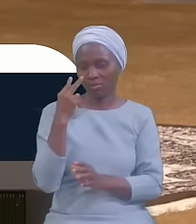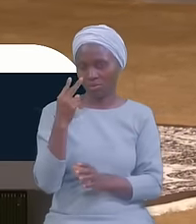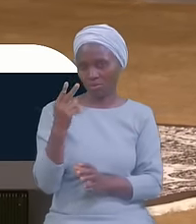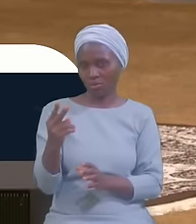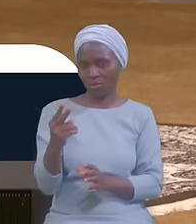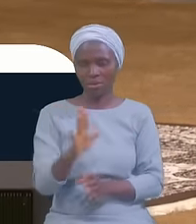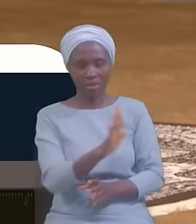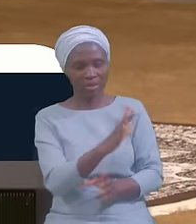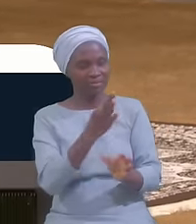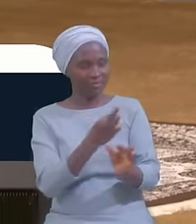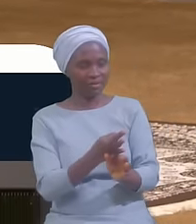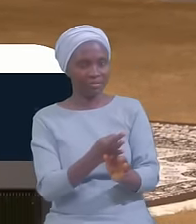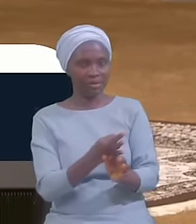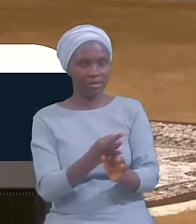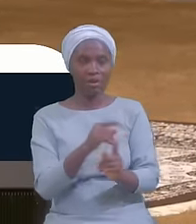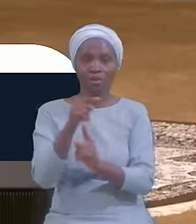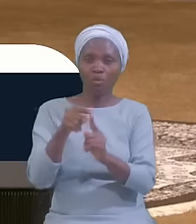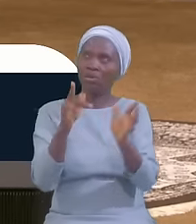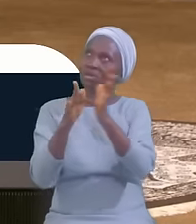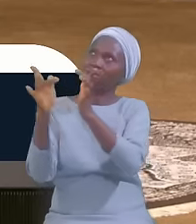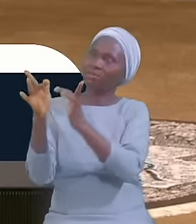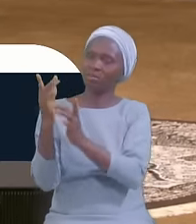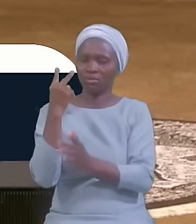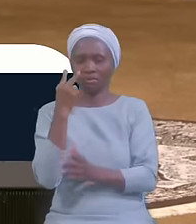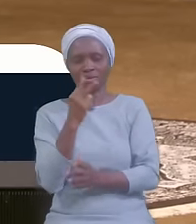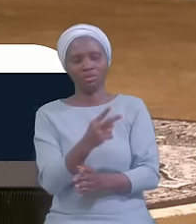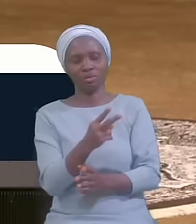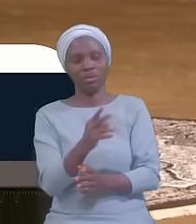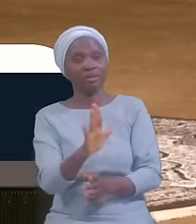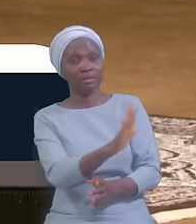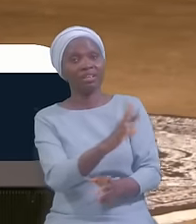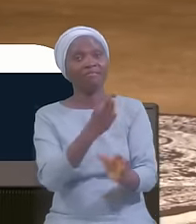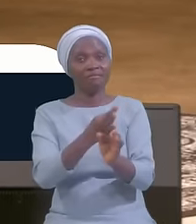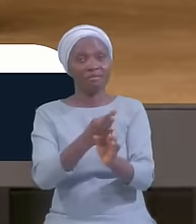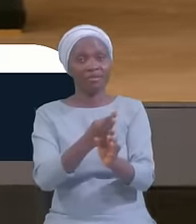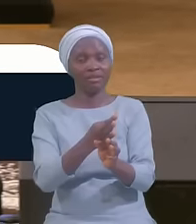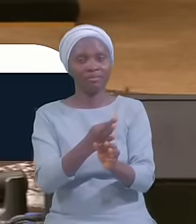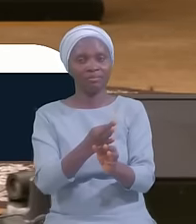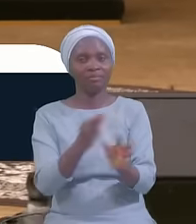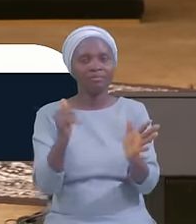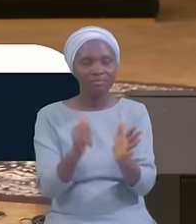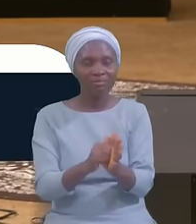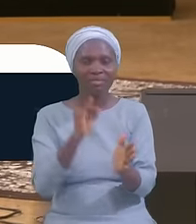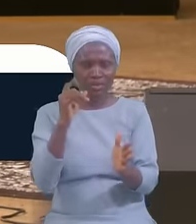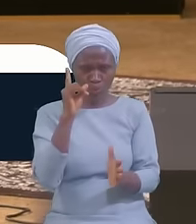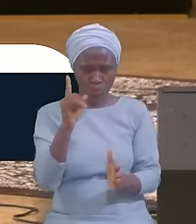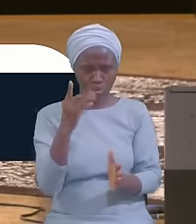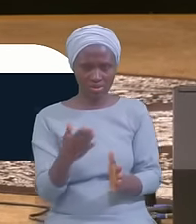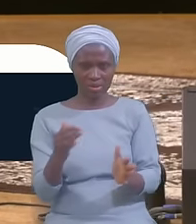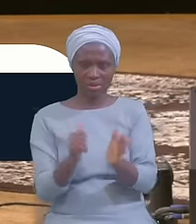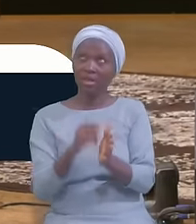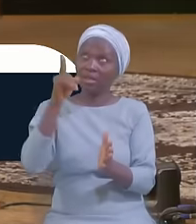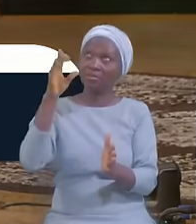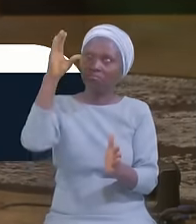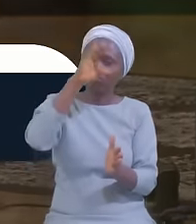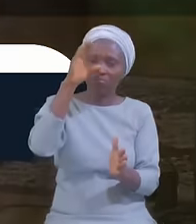their faith. When Jesus saw their faith. That is the one thing he's looking